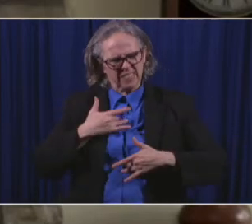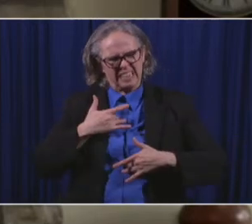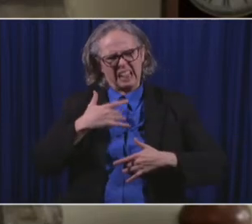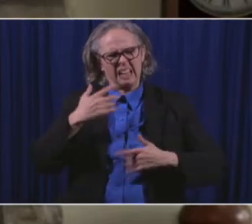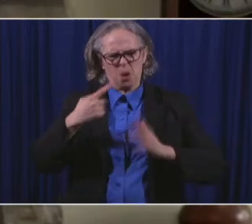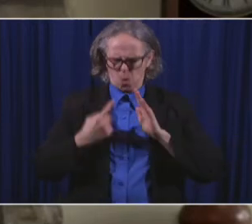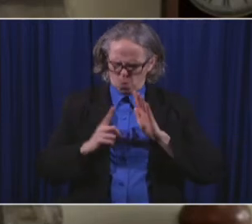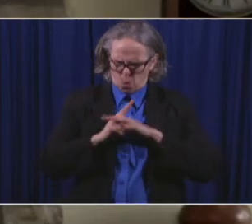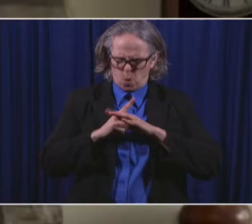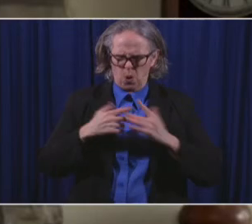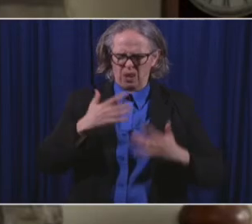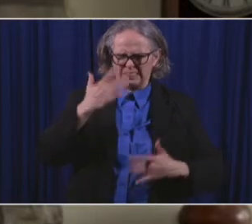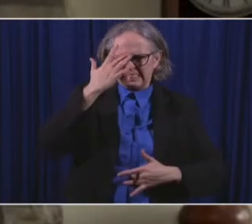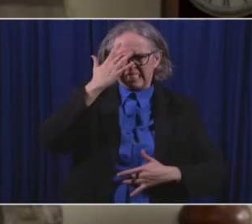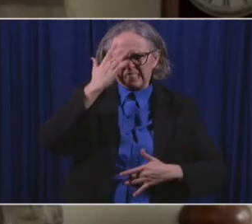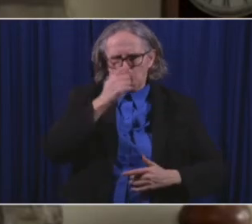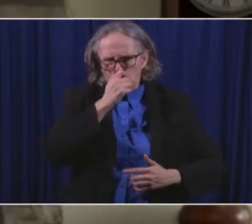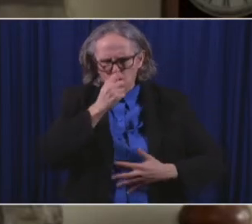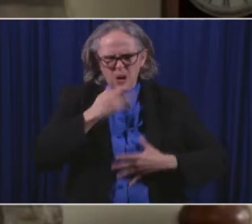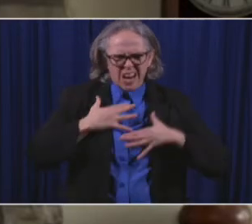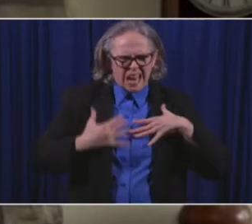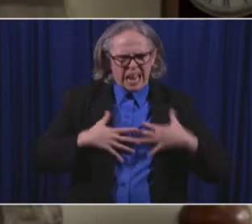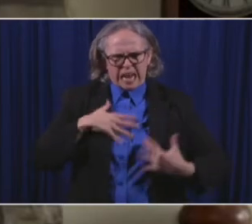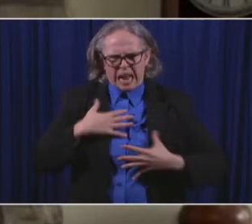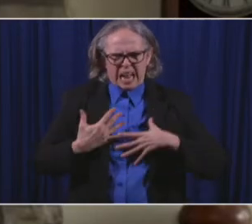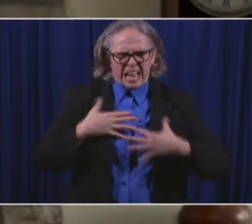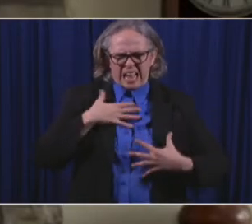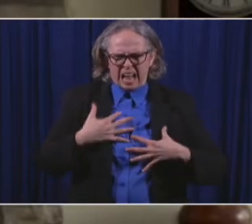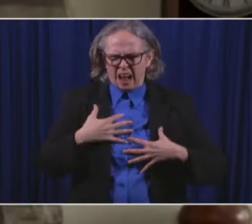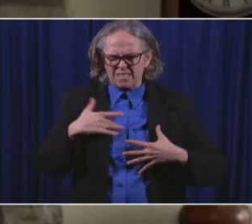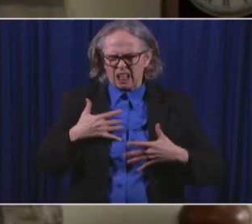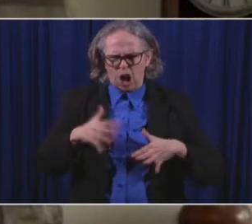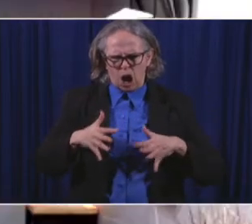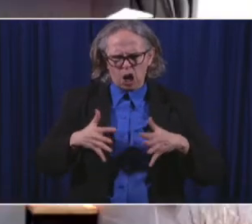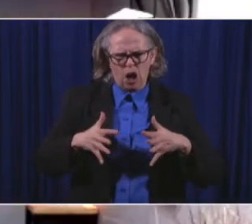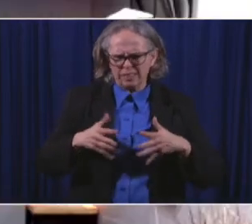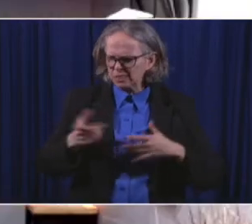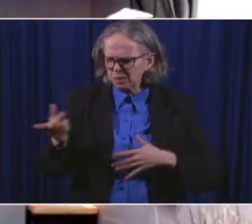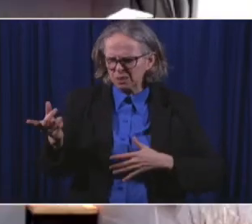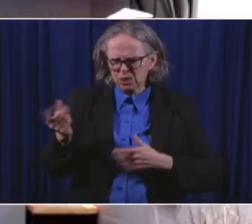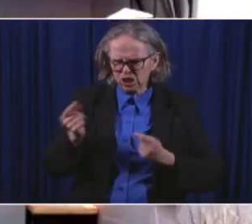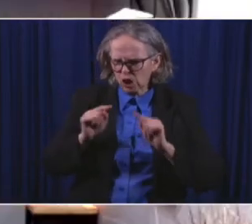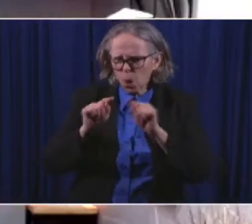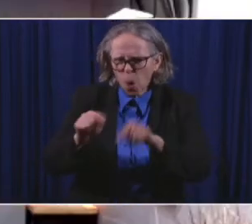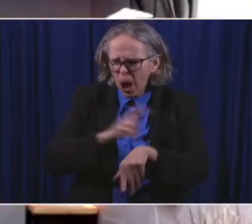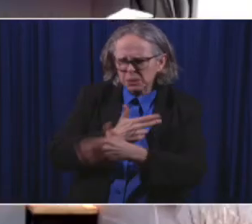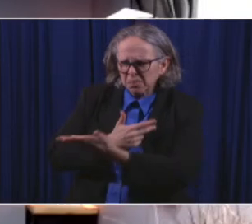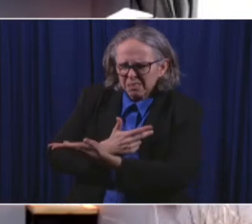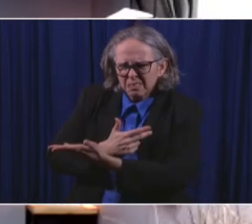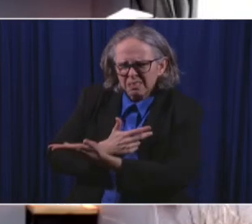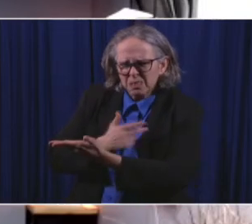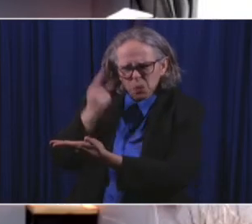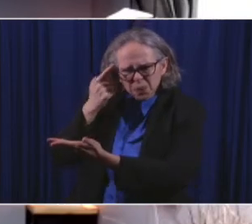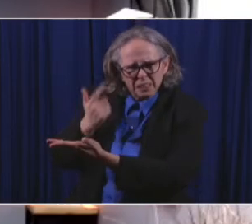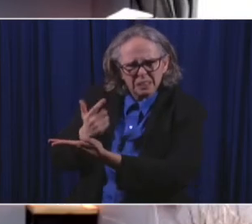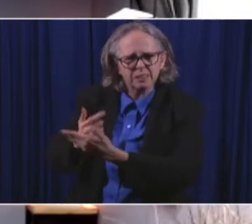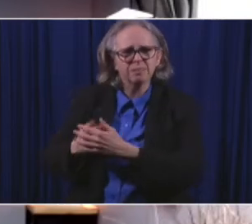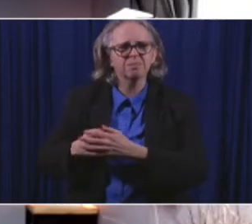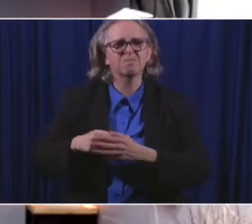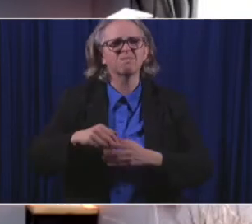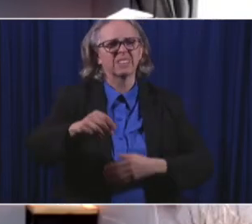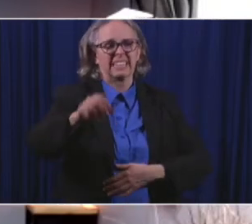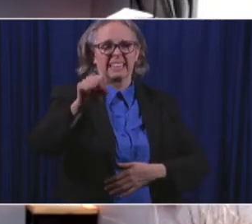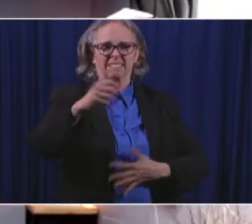symptoms. At what point should you get nervous about that, do you think? I would say that any time that there's significant shortness of